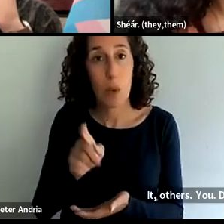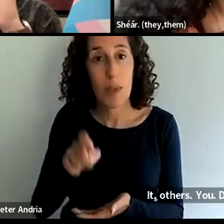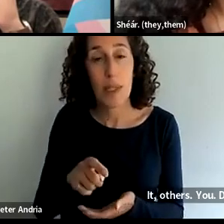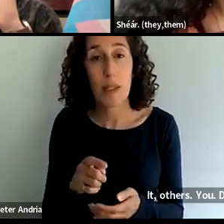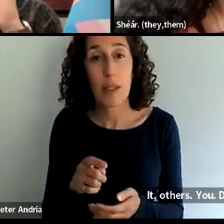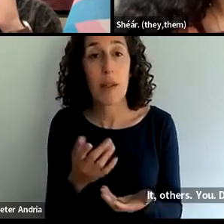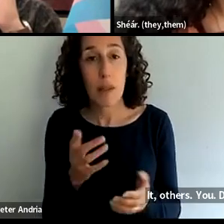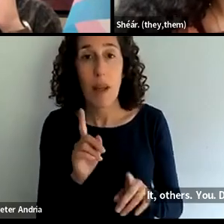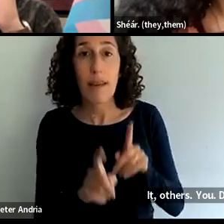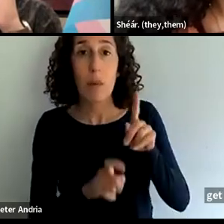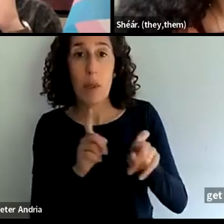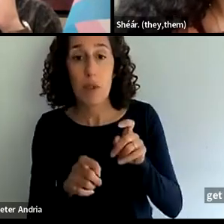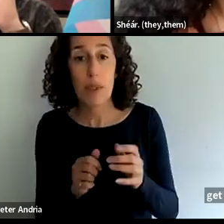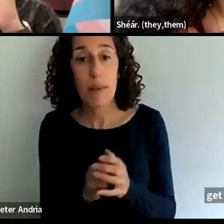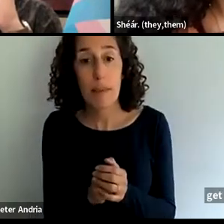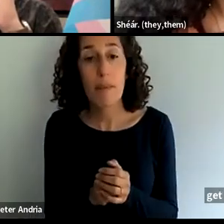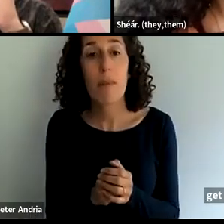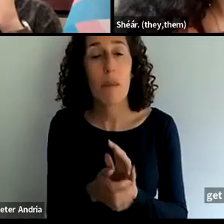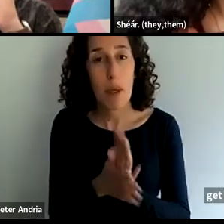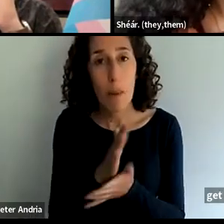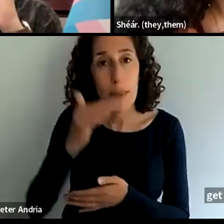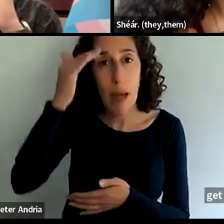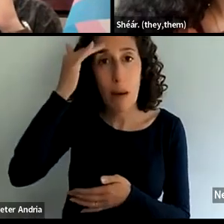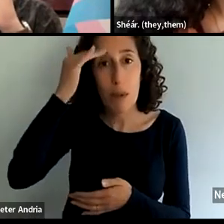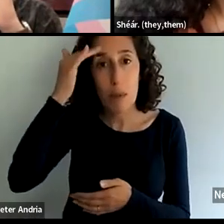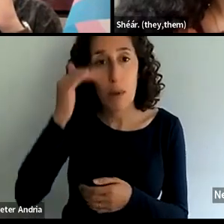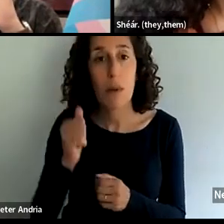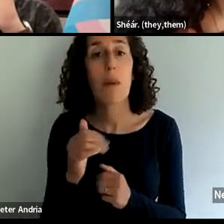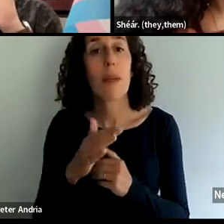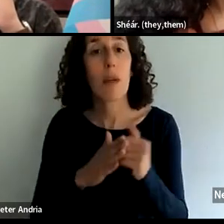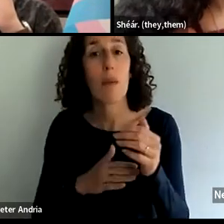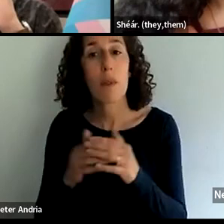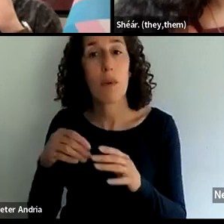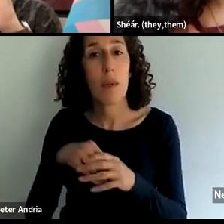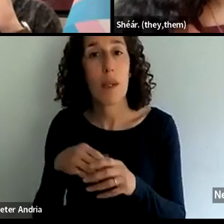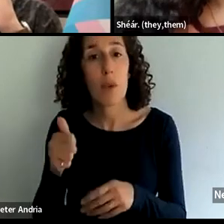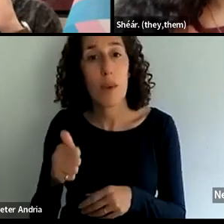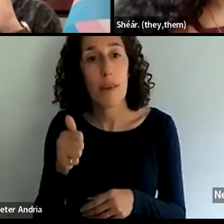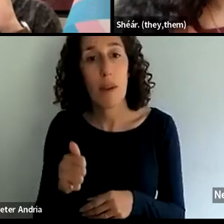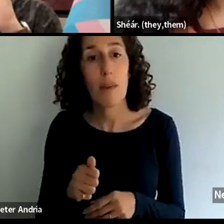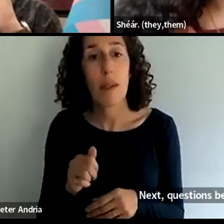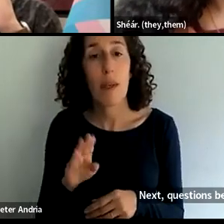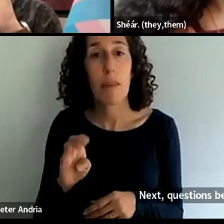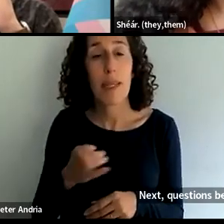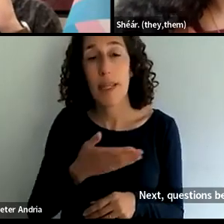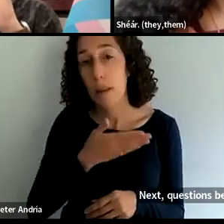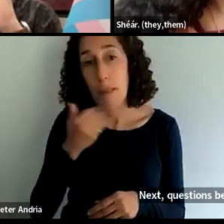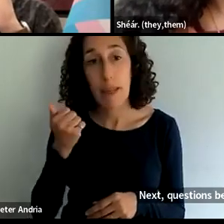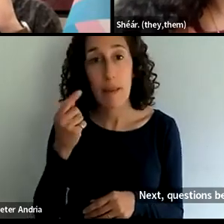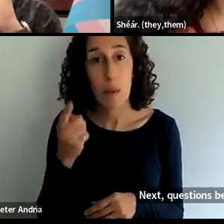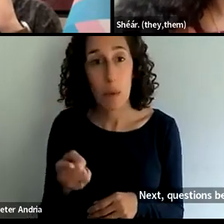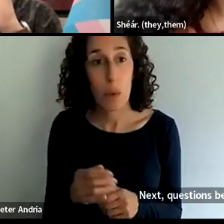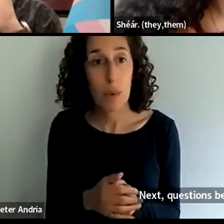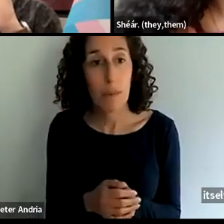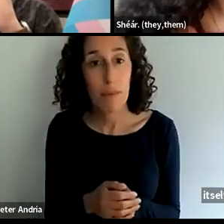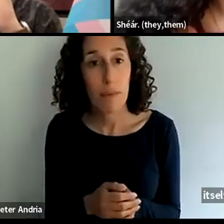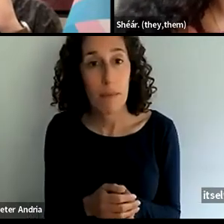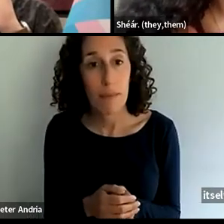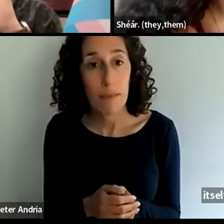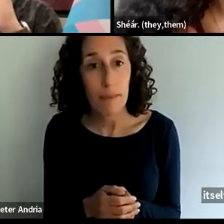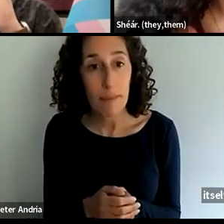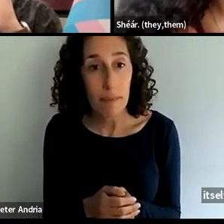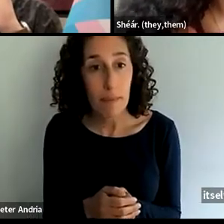questions, become knowledgeable, be comfortable in self, and be the best you. With that being said,